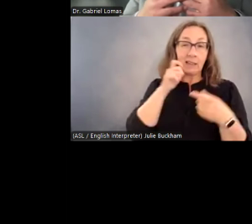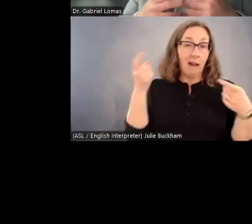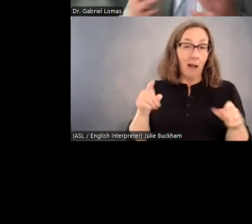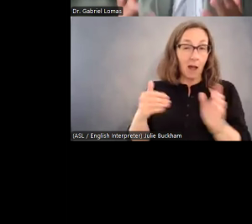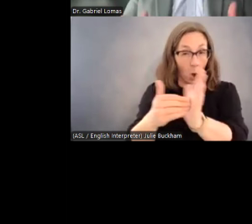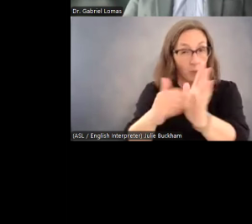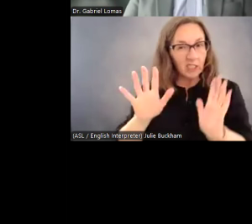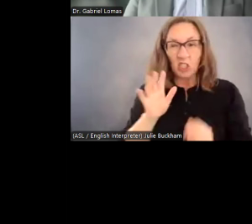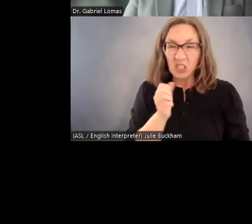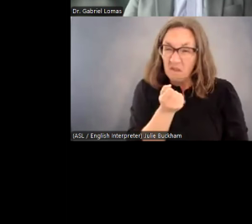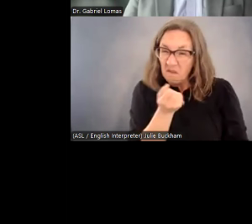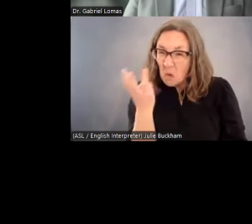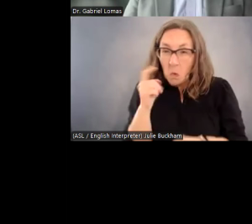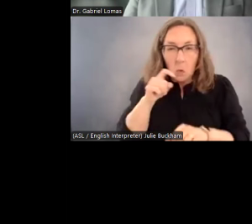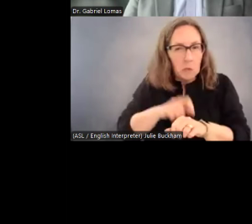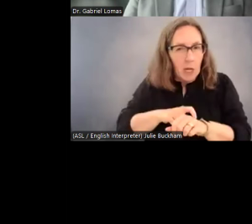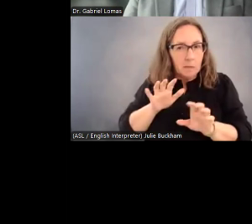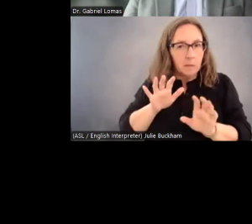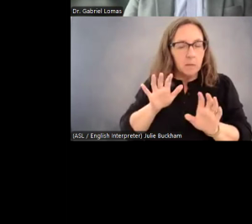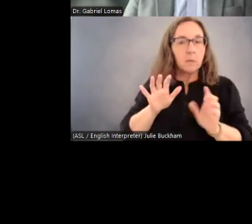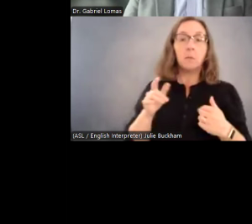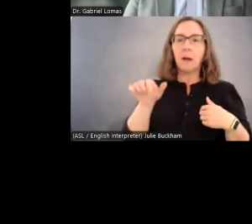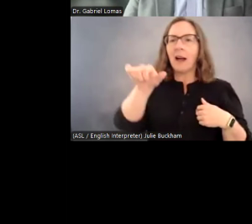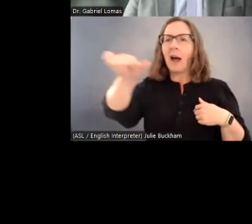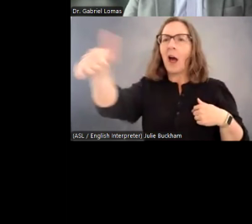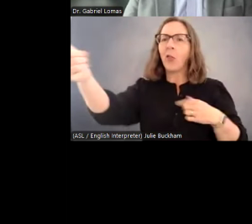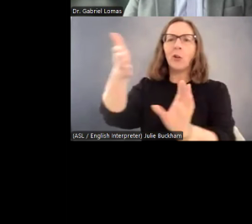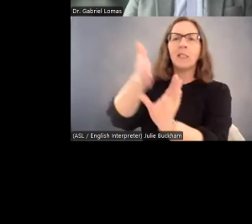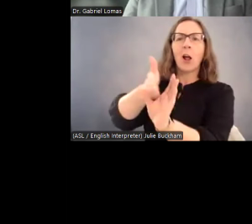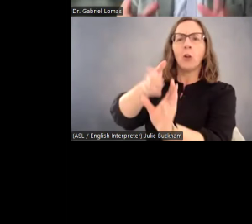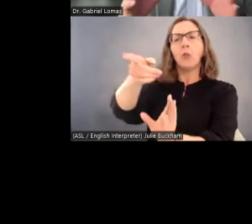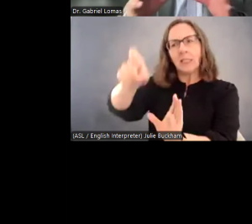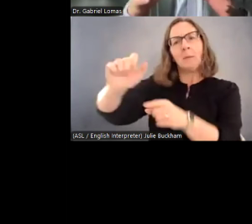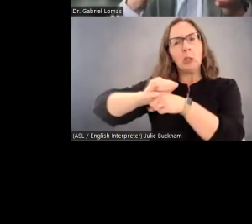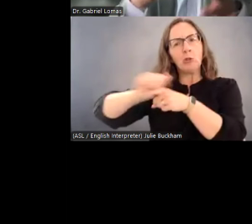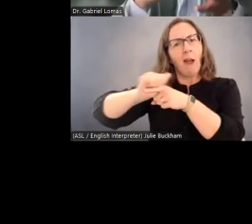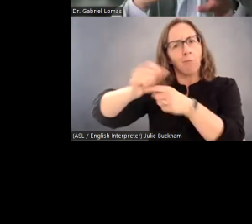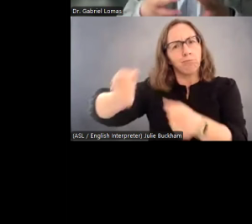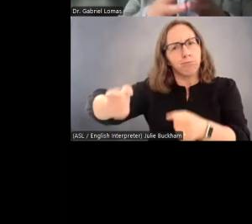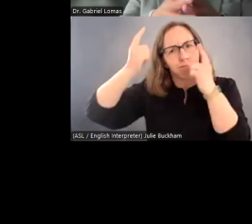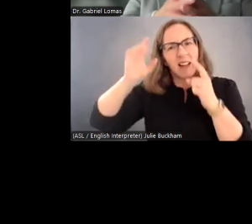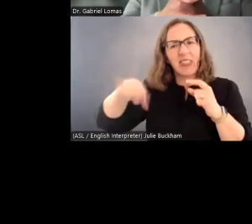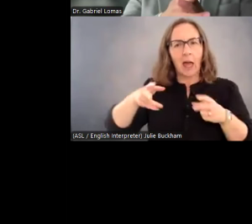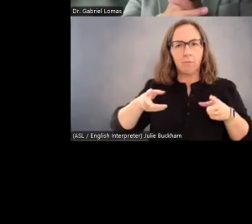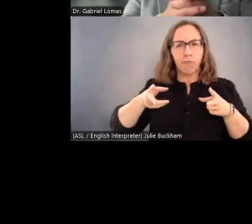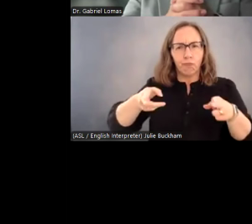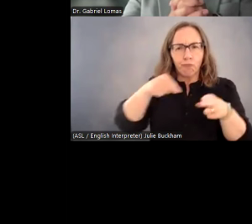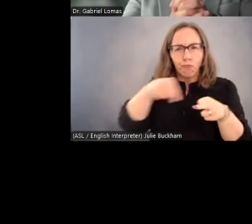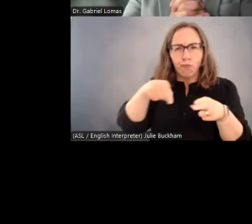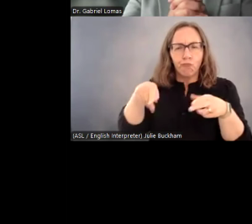times. And I think that, as psychologists, other evaluators need to be trained to identify like that